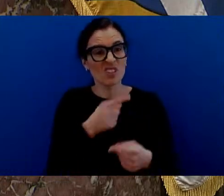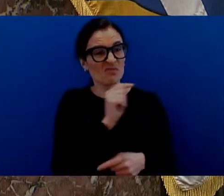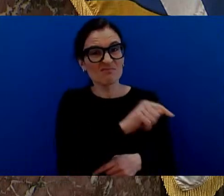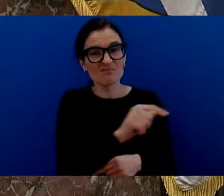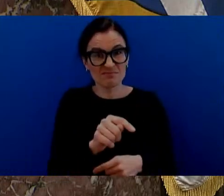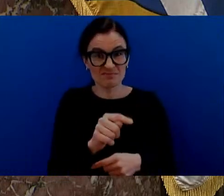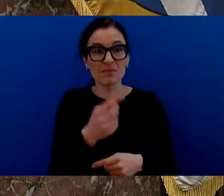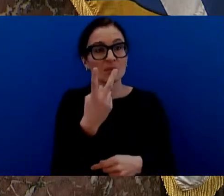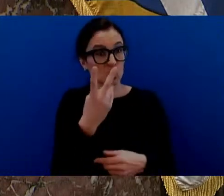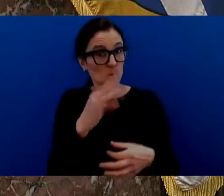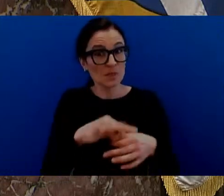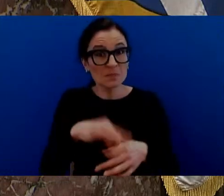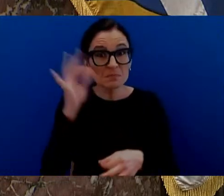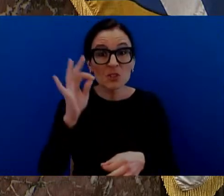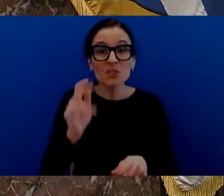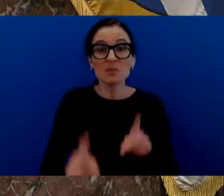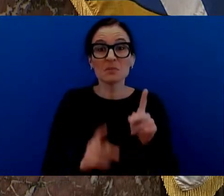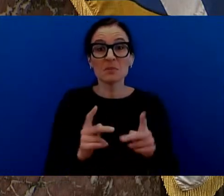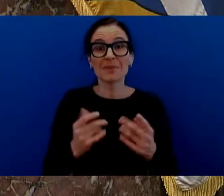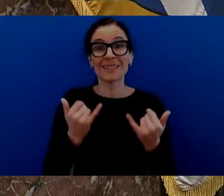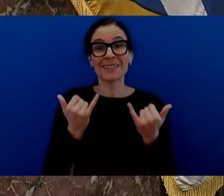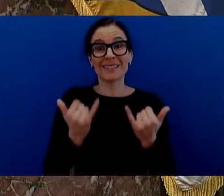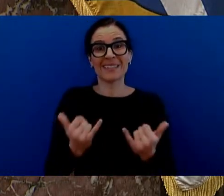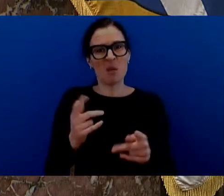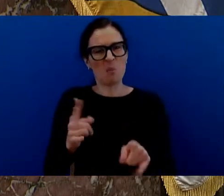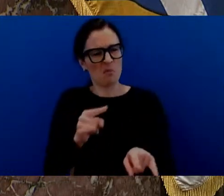We have to accept them for who they are.